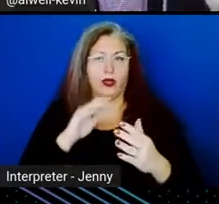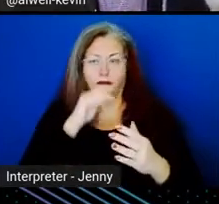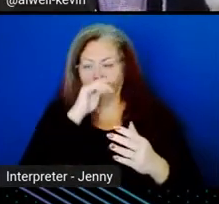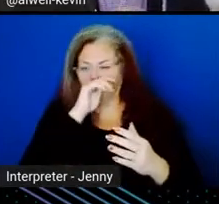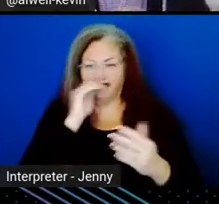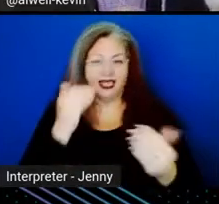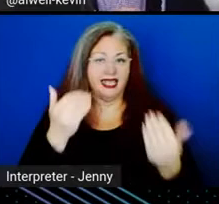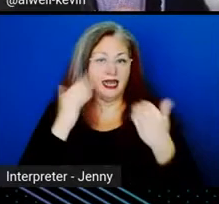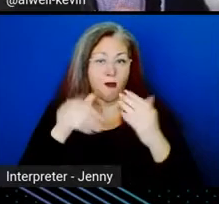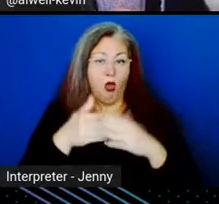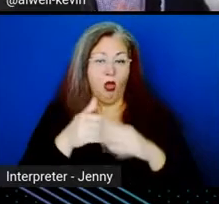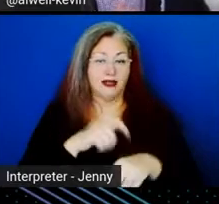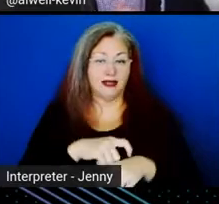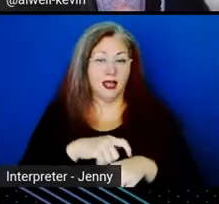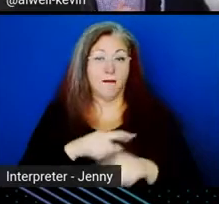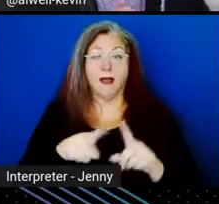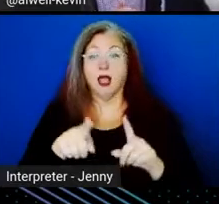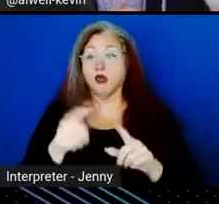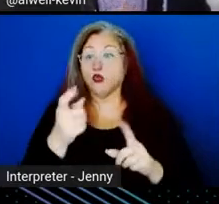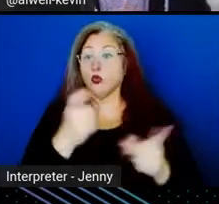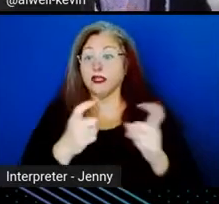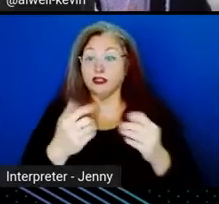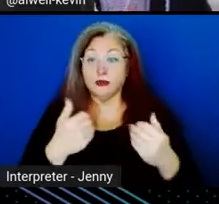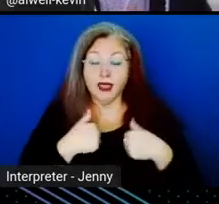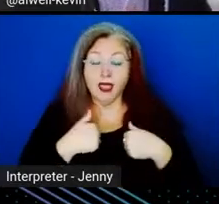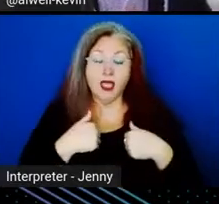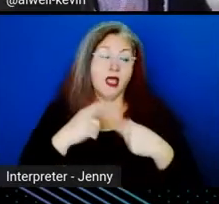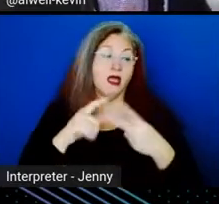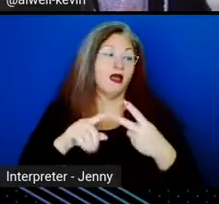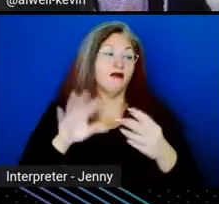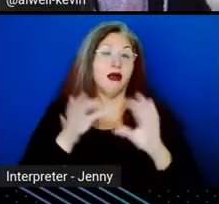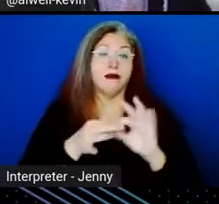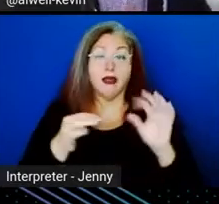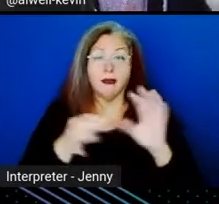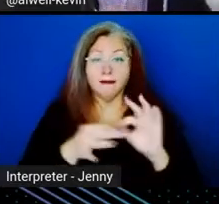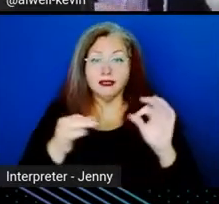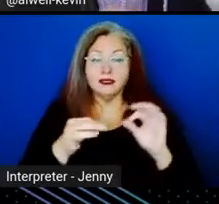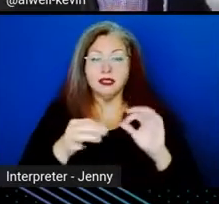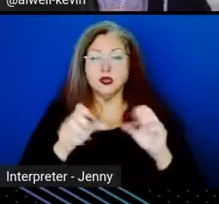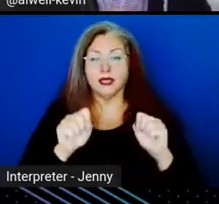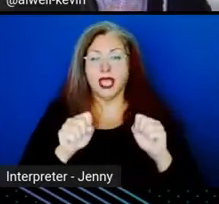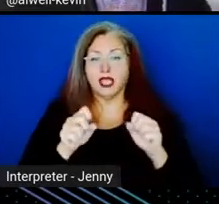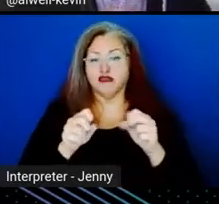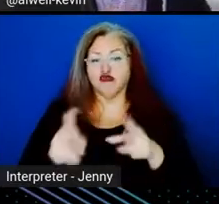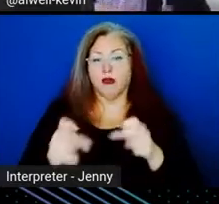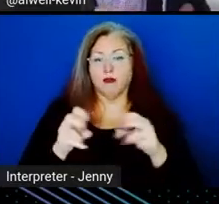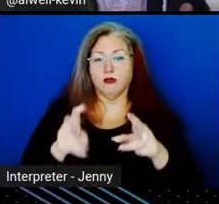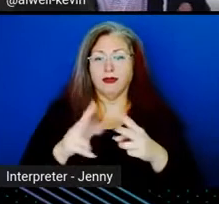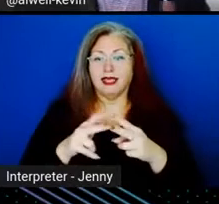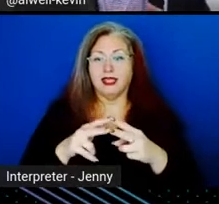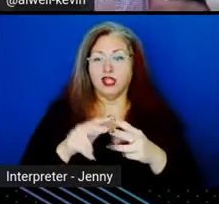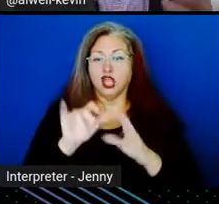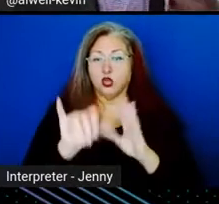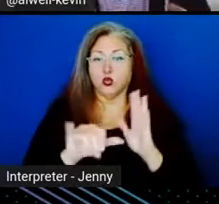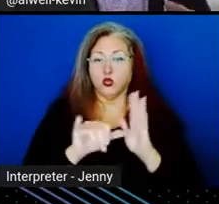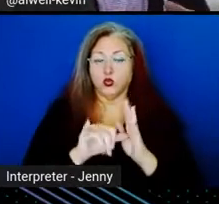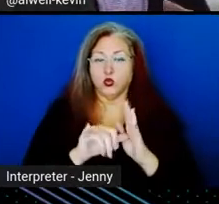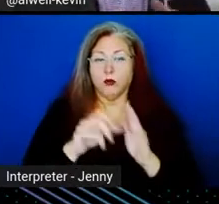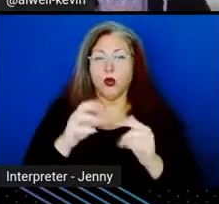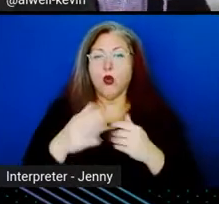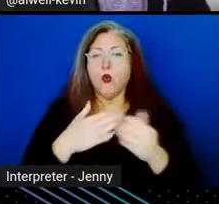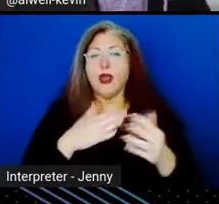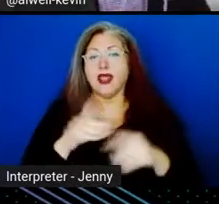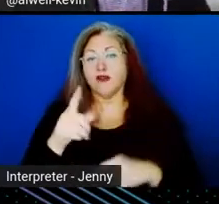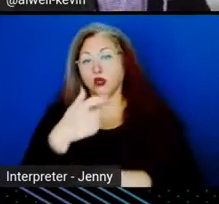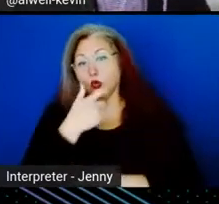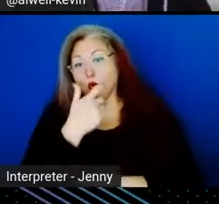so my hope is that if you have questions, if you have comments along the way, you're dropping them in, you know, either the YouTube channel, wherever you're